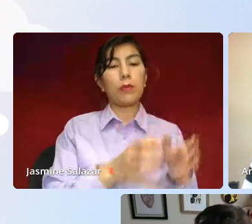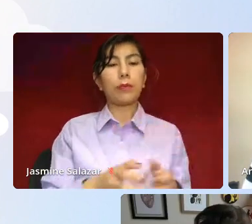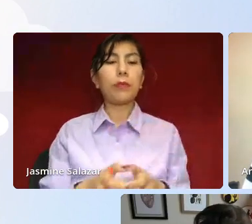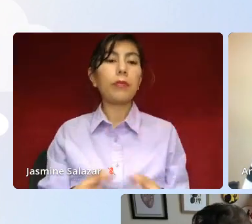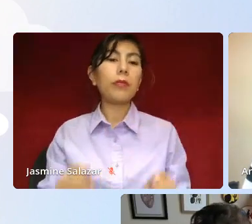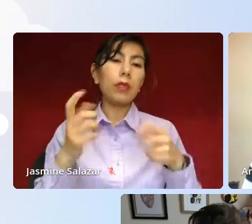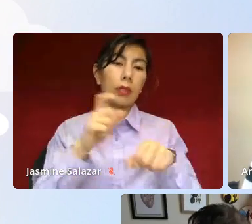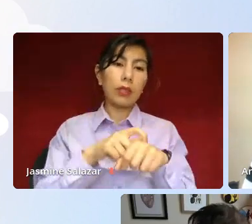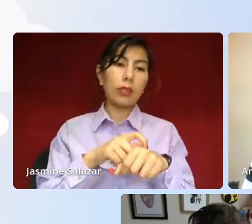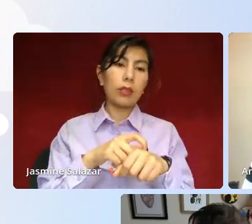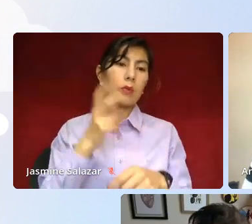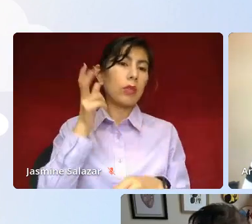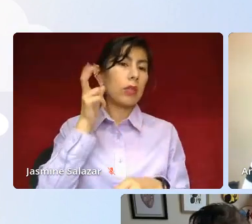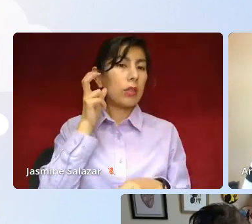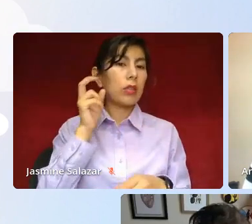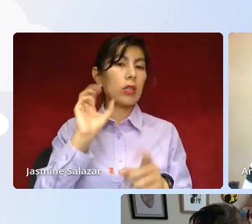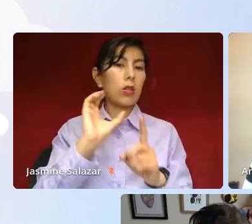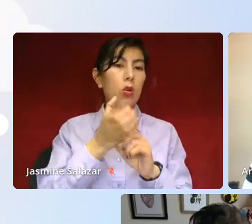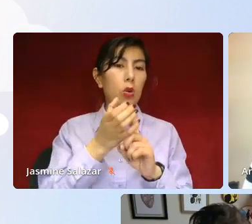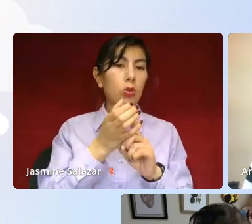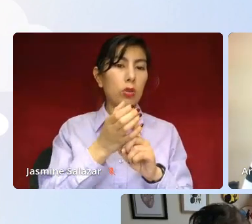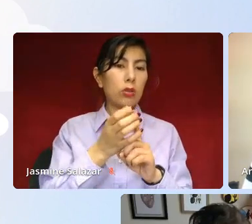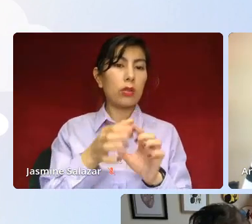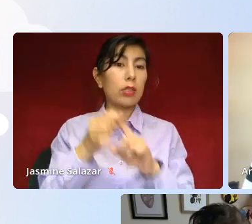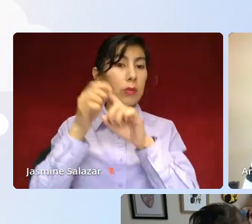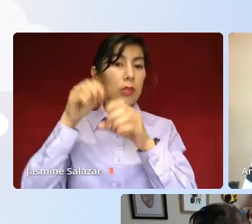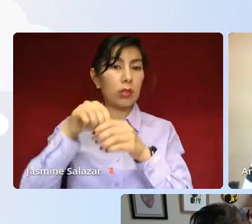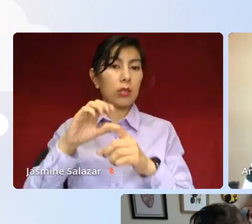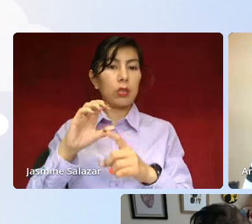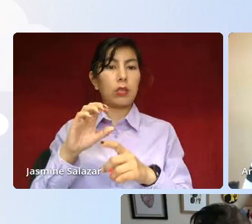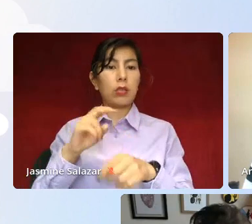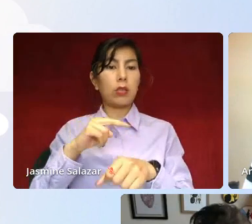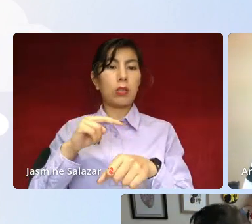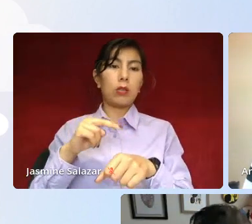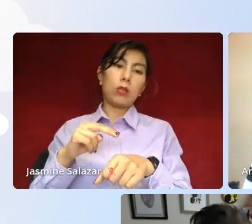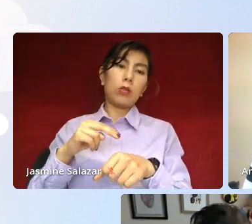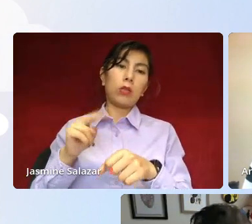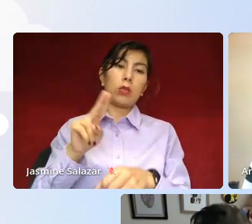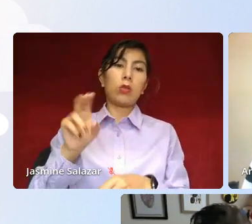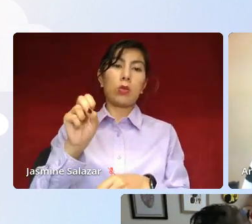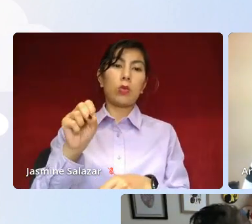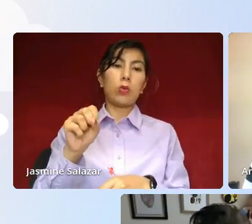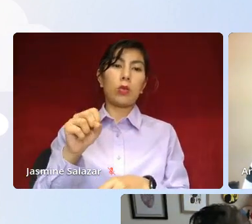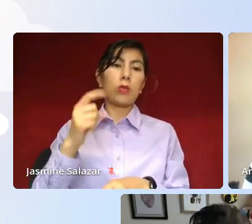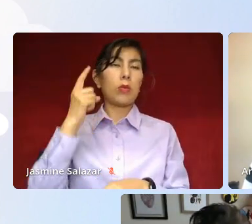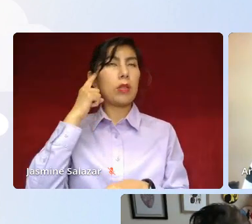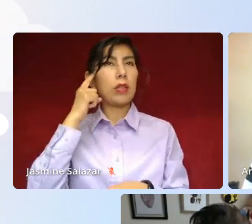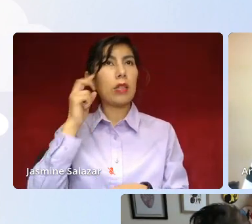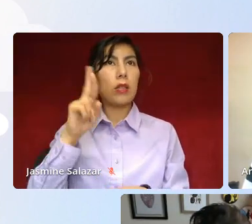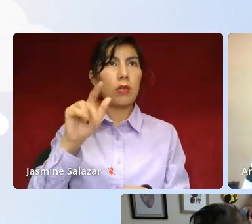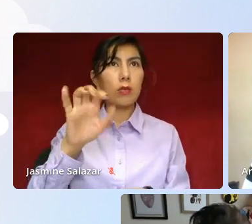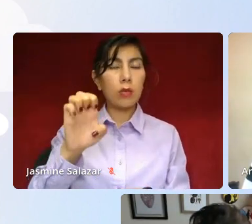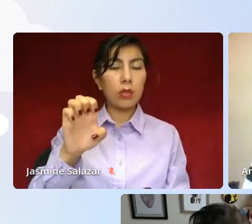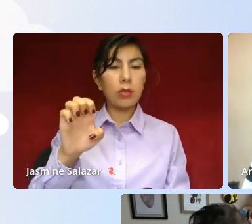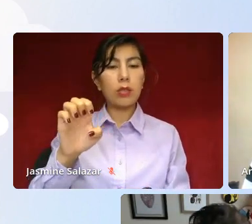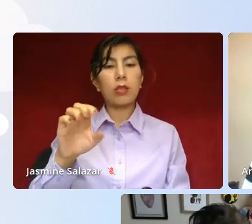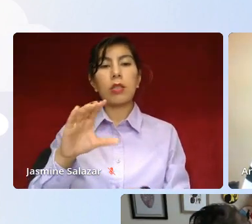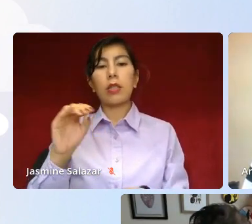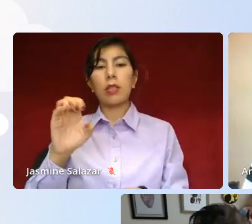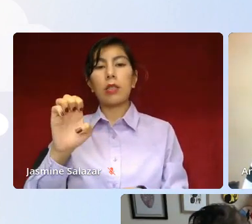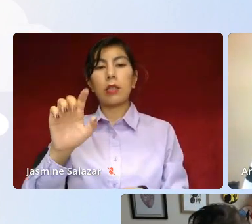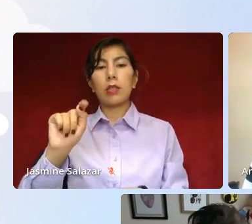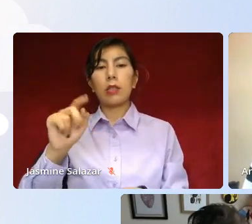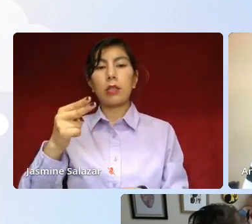hear culture, and especially in the United States, our minds go to race and sometimes ethnicity. And when you're working in